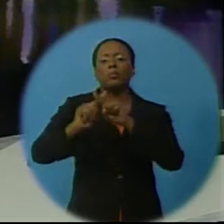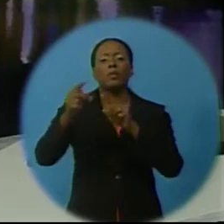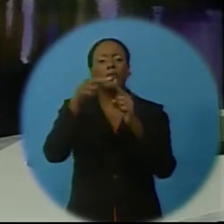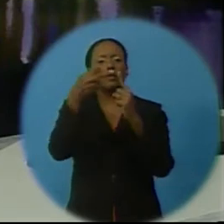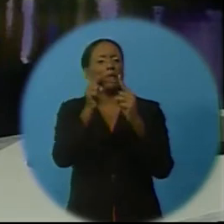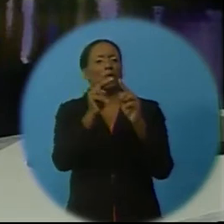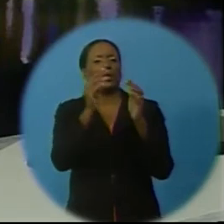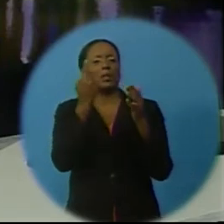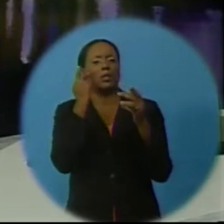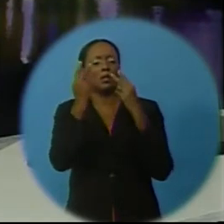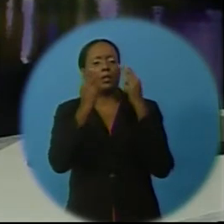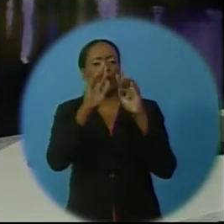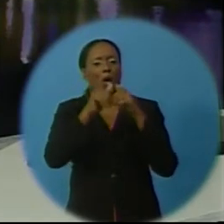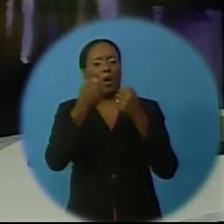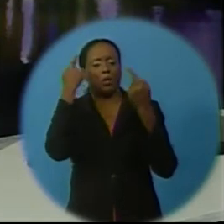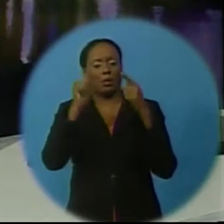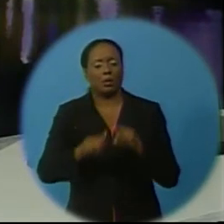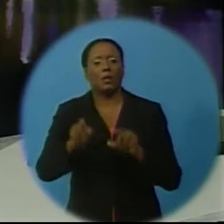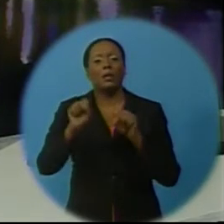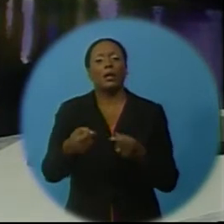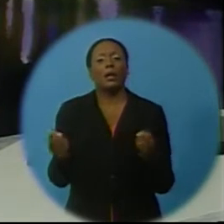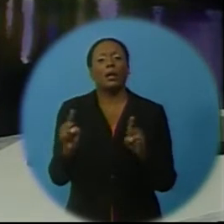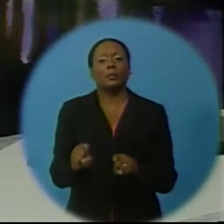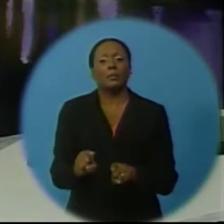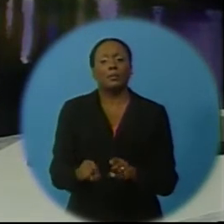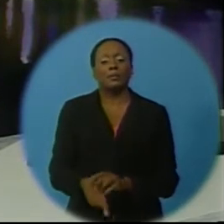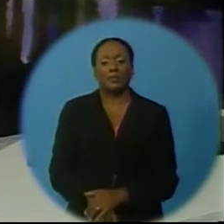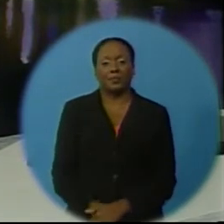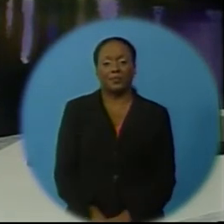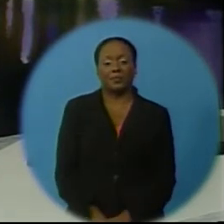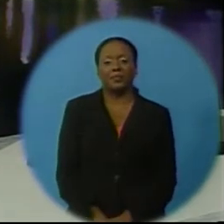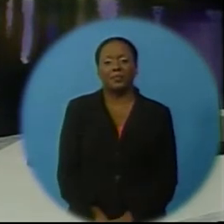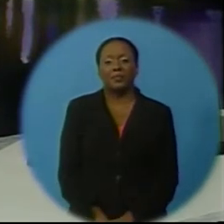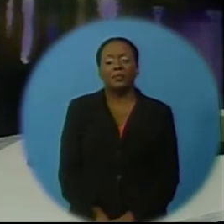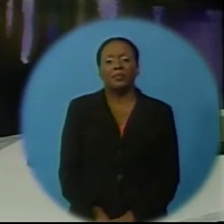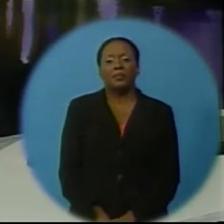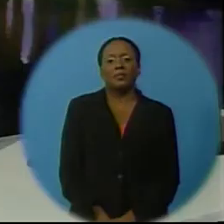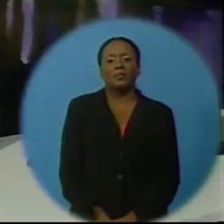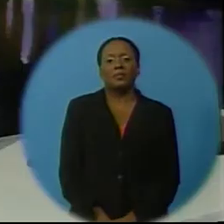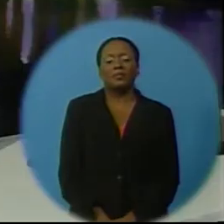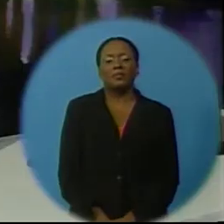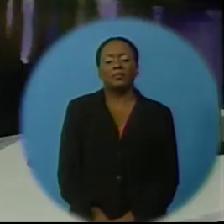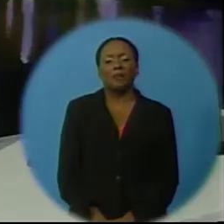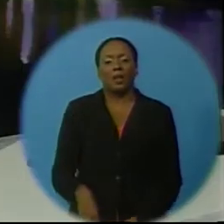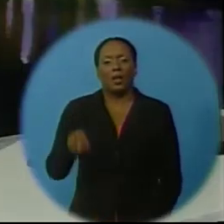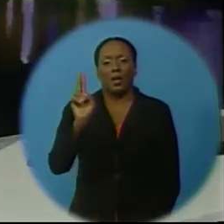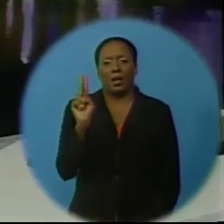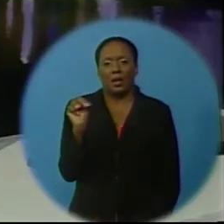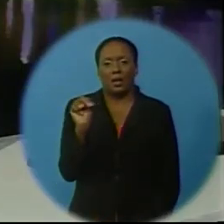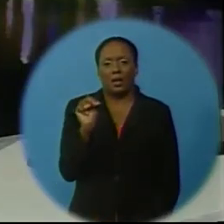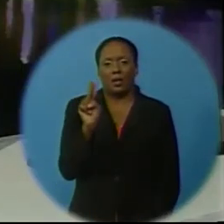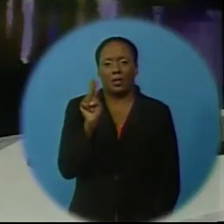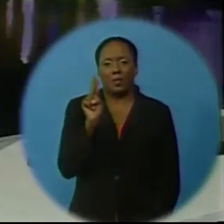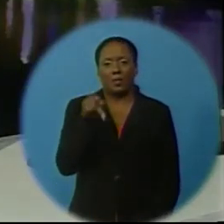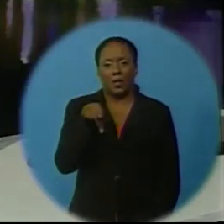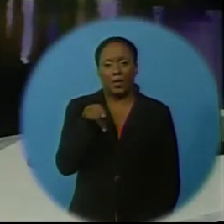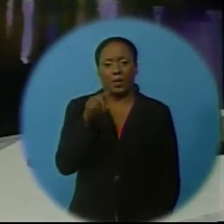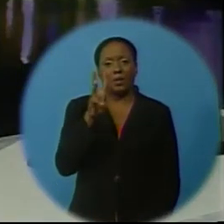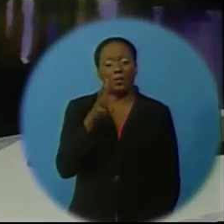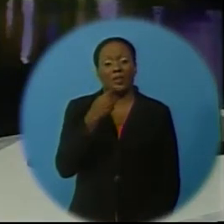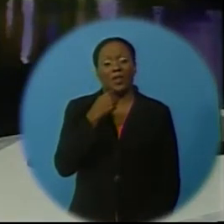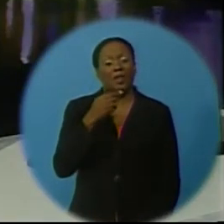scope for some kind of agreement and consensus exists. Well, the National Union of Public Workers says it's willing